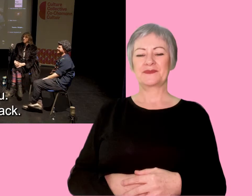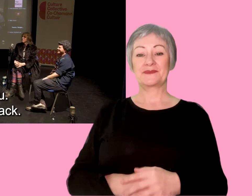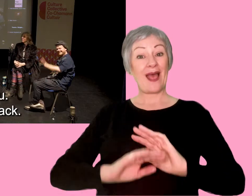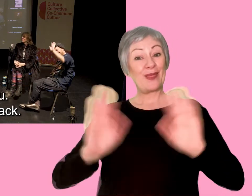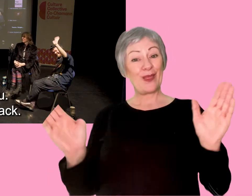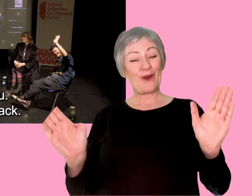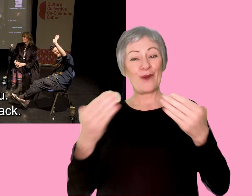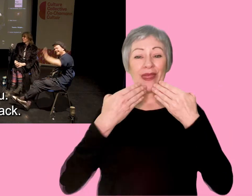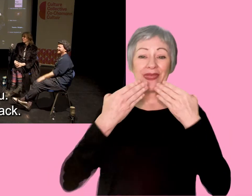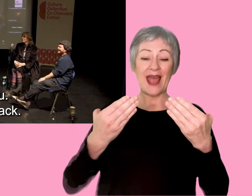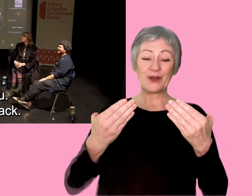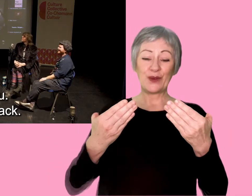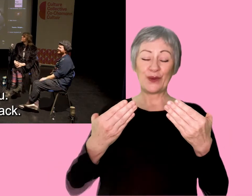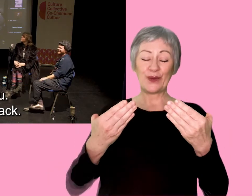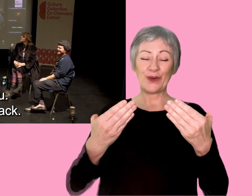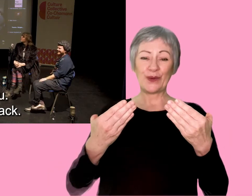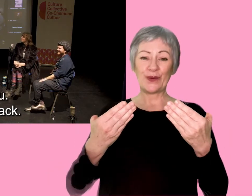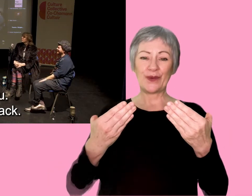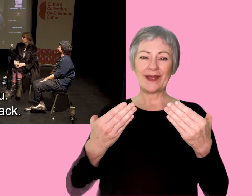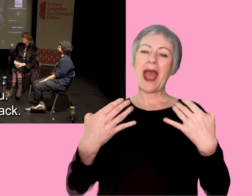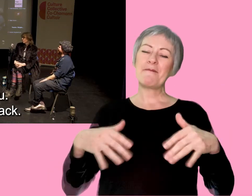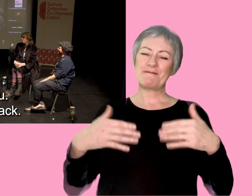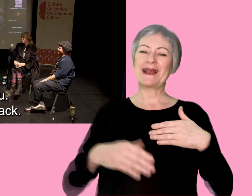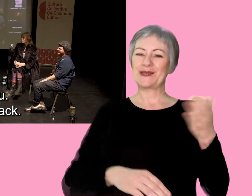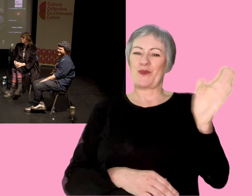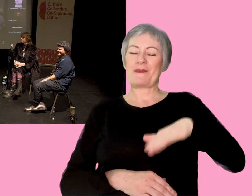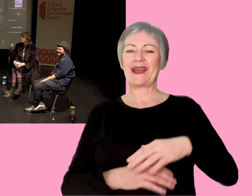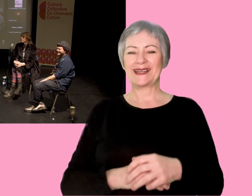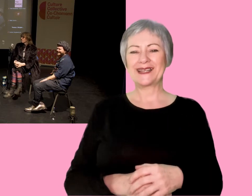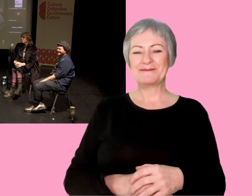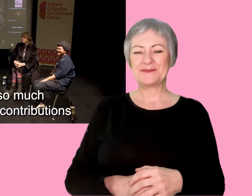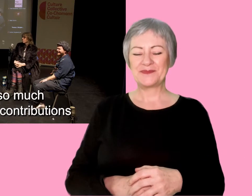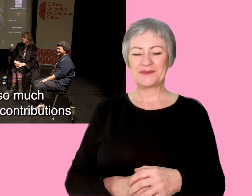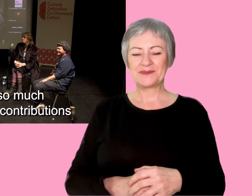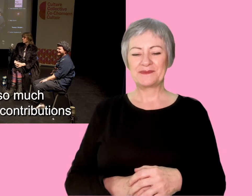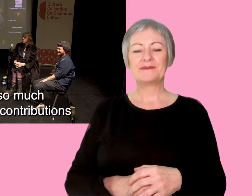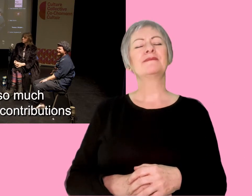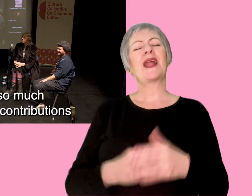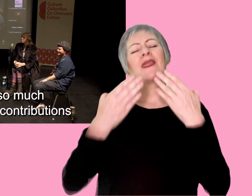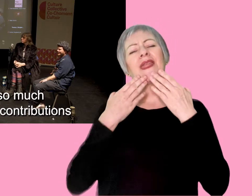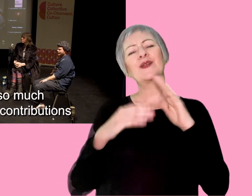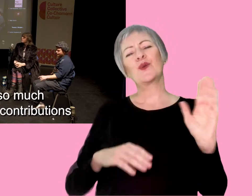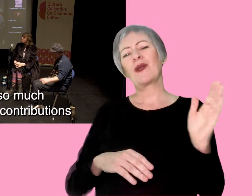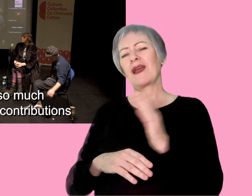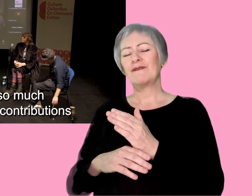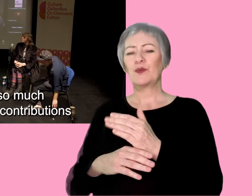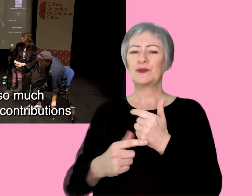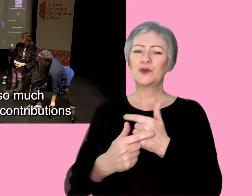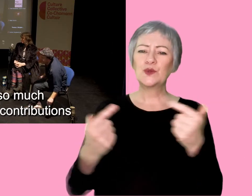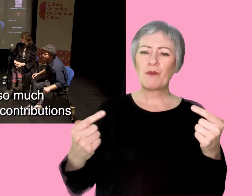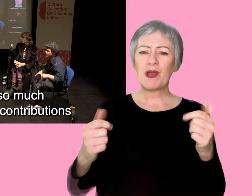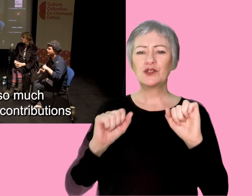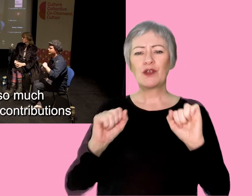Hello. Thank you. Hi. Amazing. We're back. Cool. Thank you everyone so much for